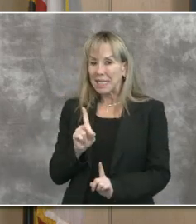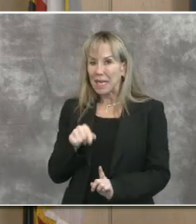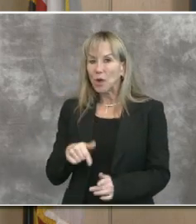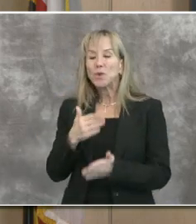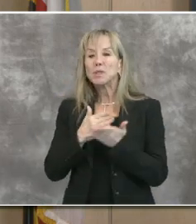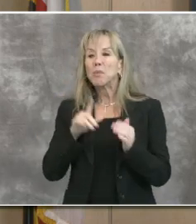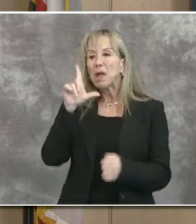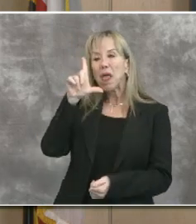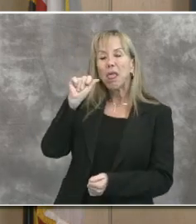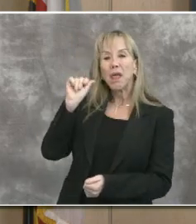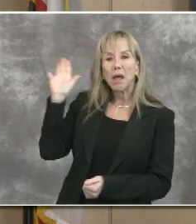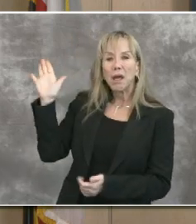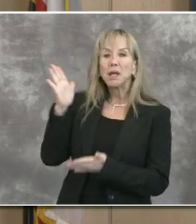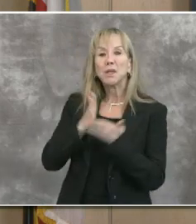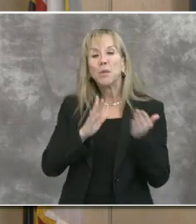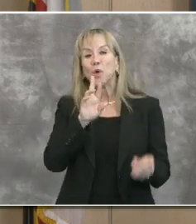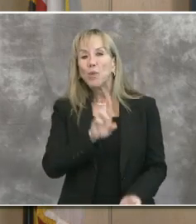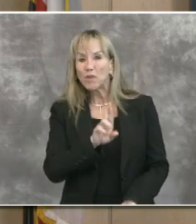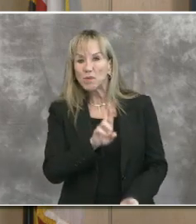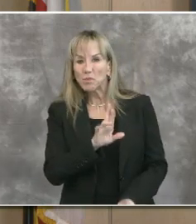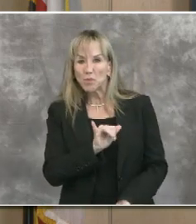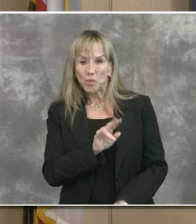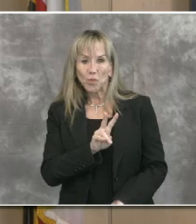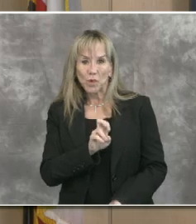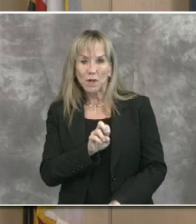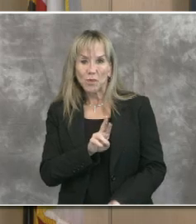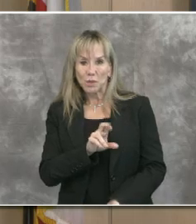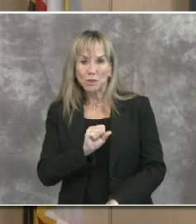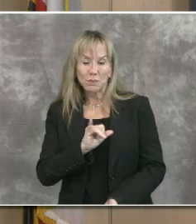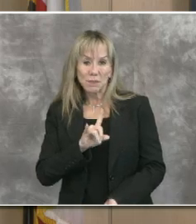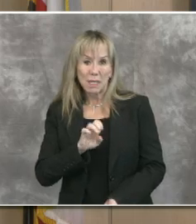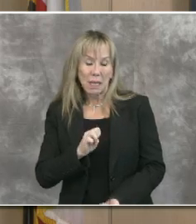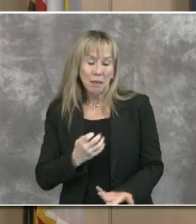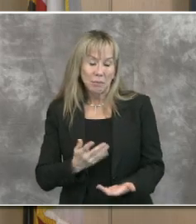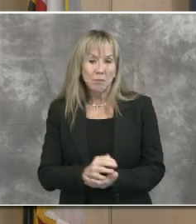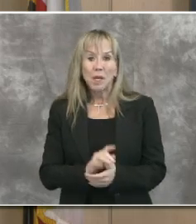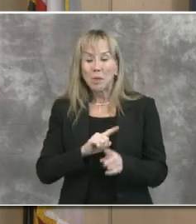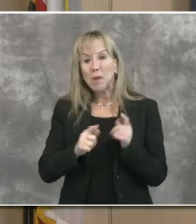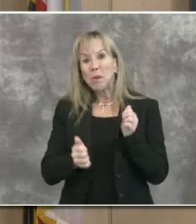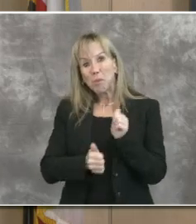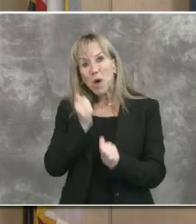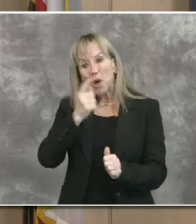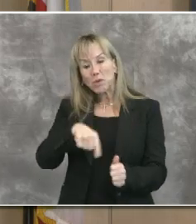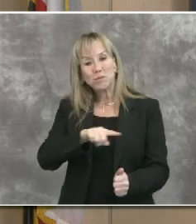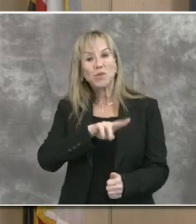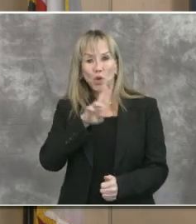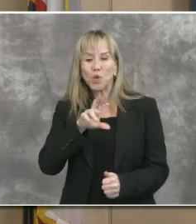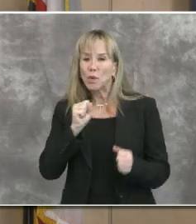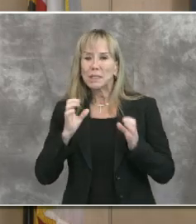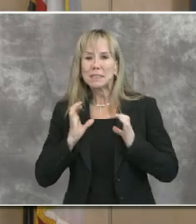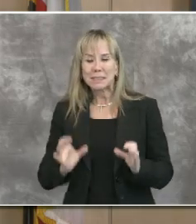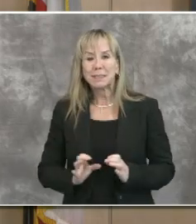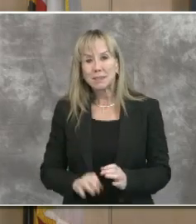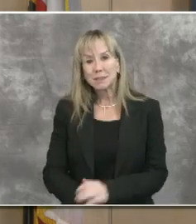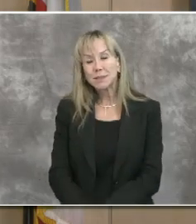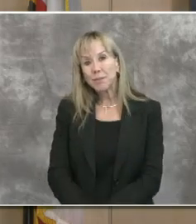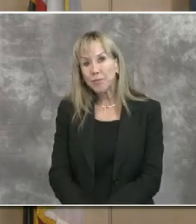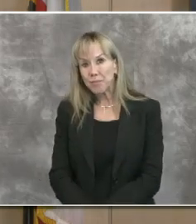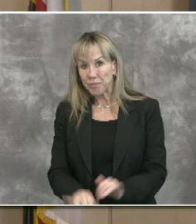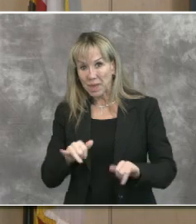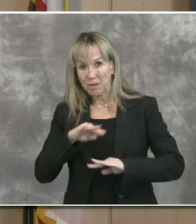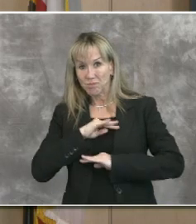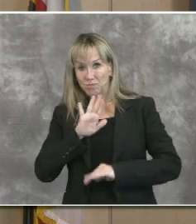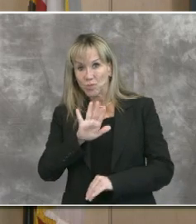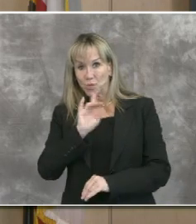of Los Angeles and Riverside, but they are, the vast majority are U.S. citizens. So does that